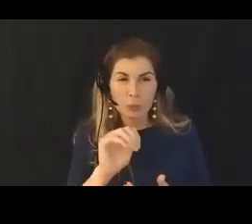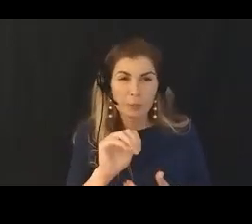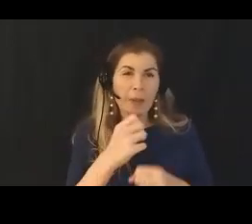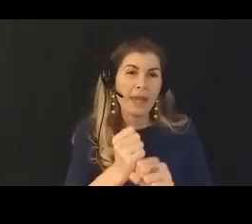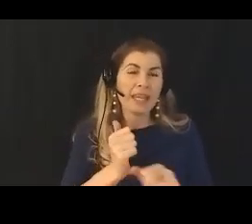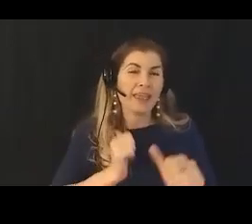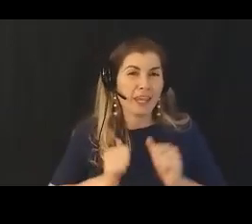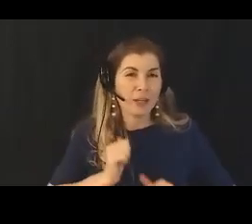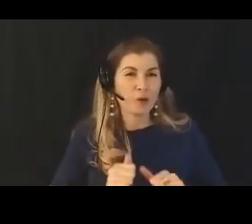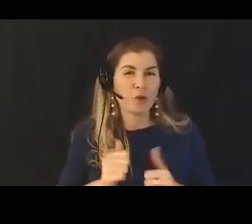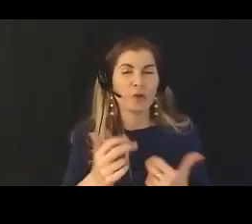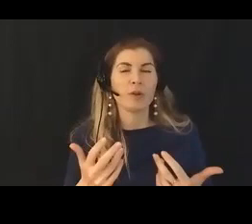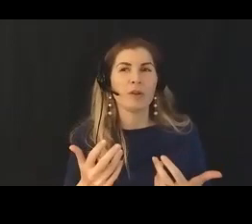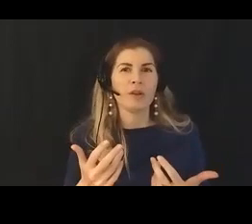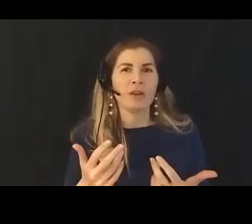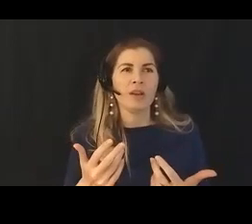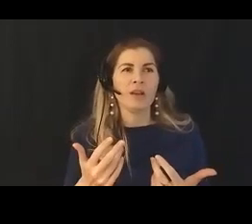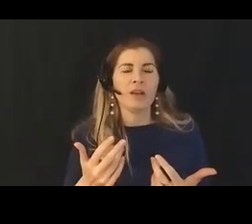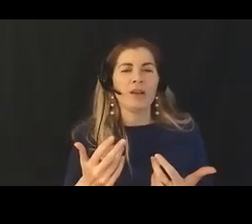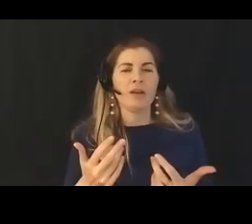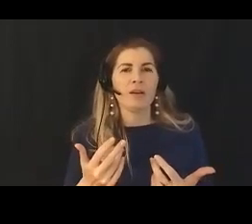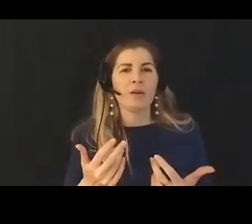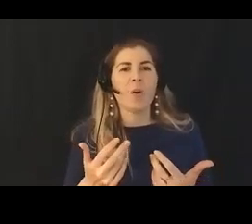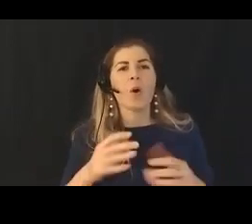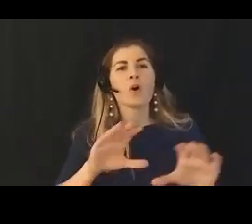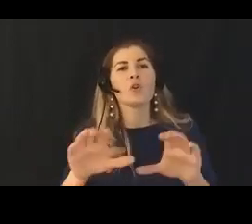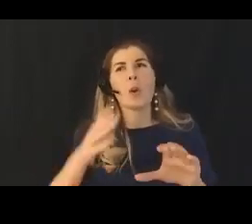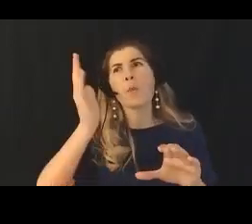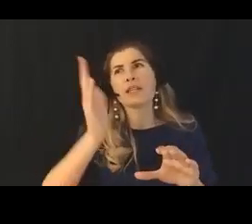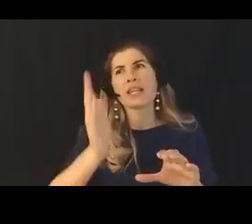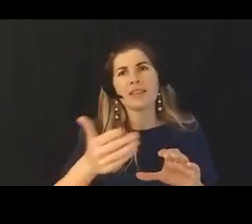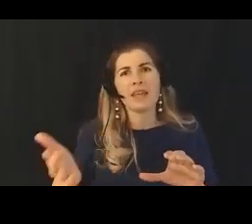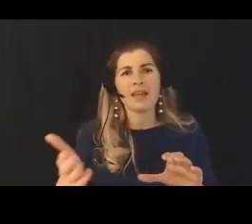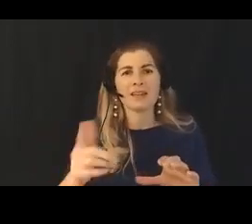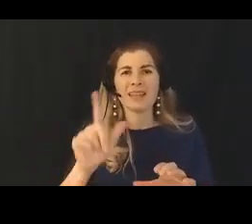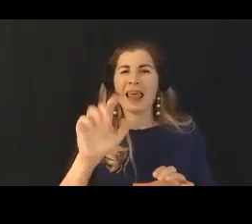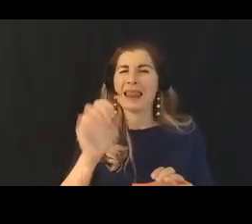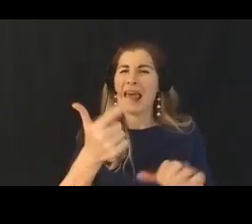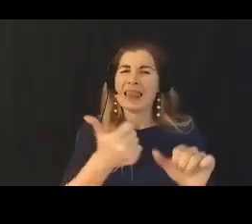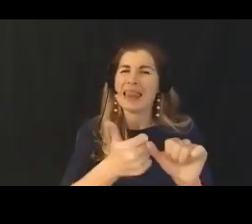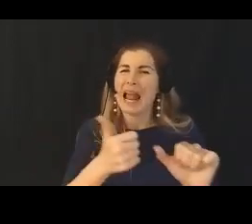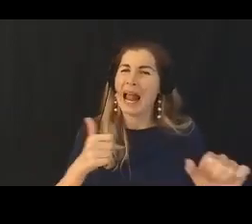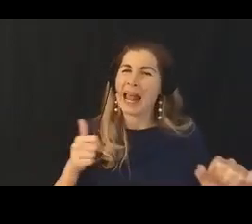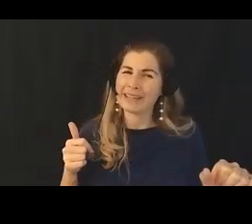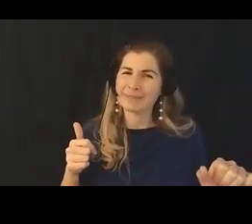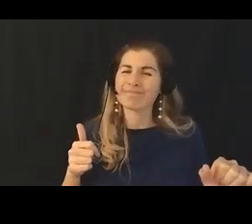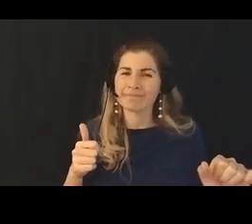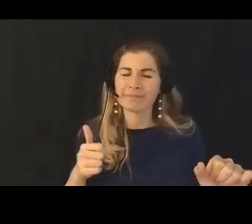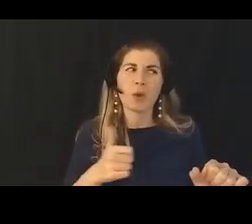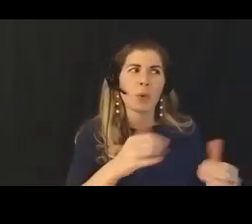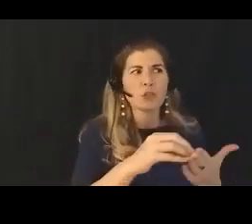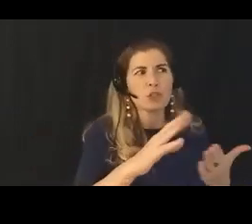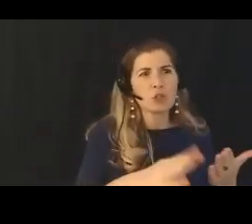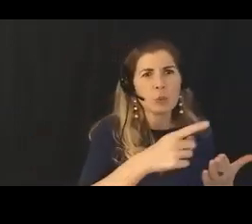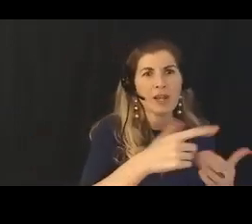or, you know, things, presentational things around it, is the lag. So with my student actors, with young people, I've been